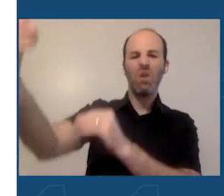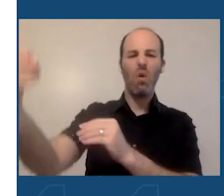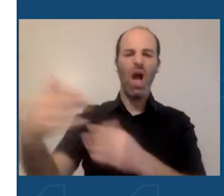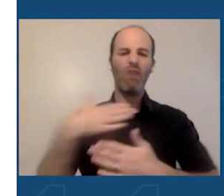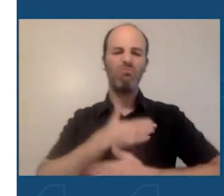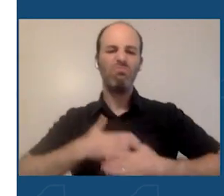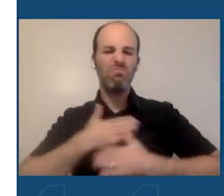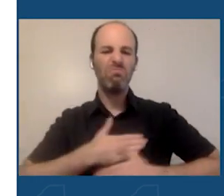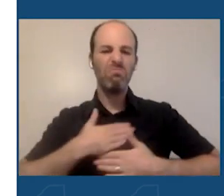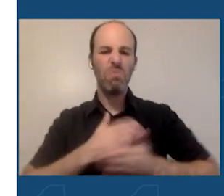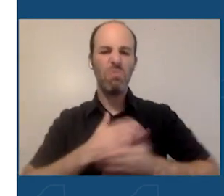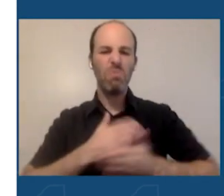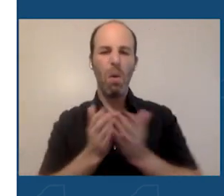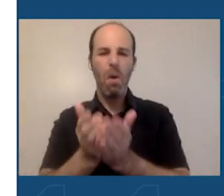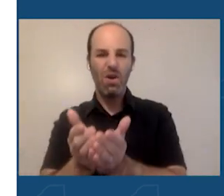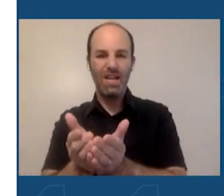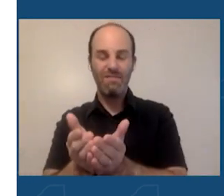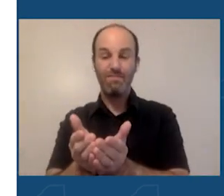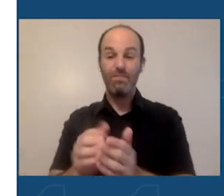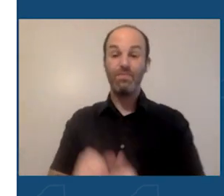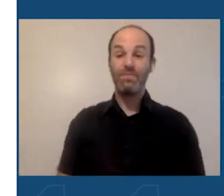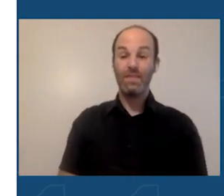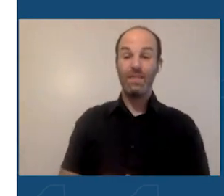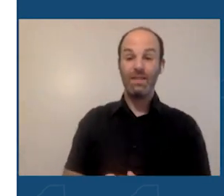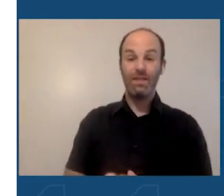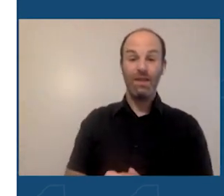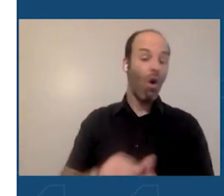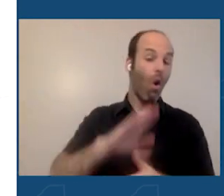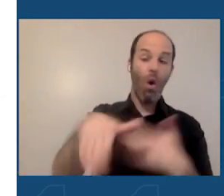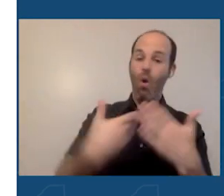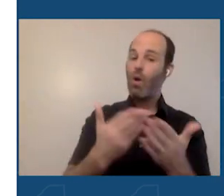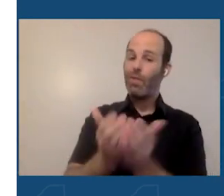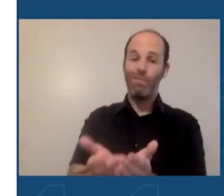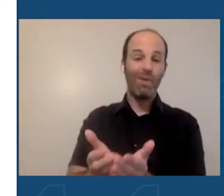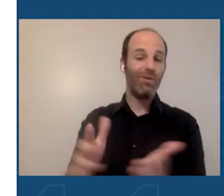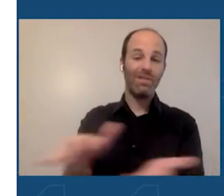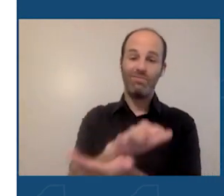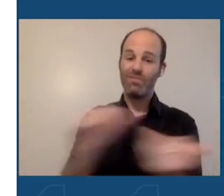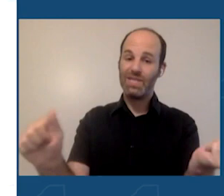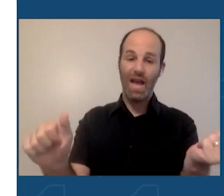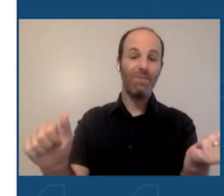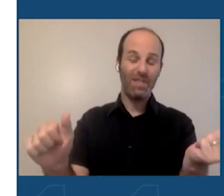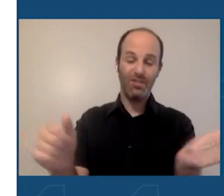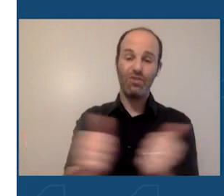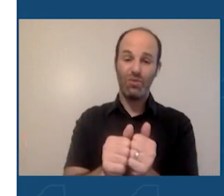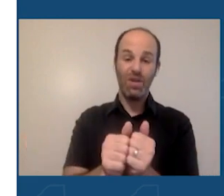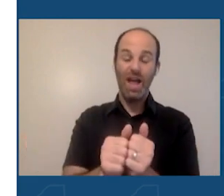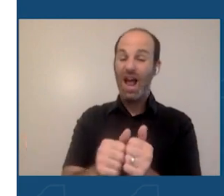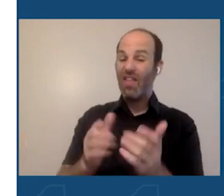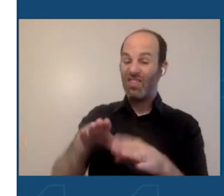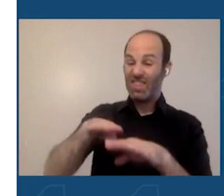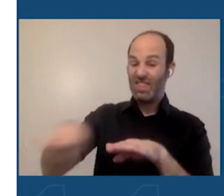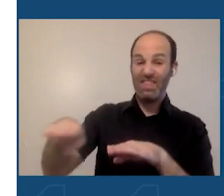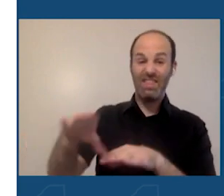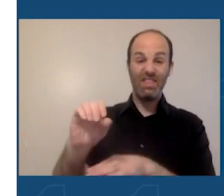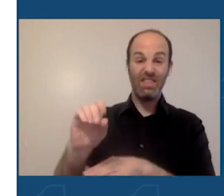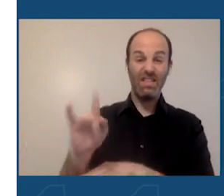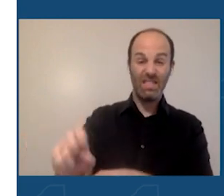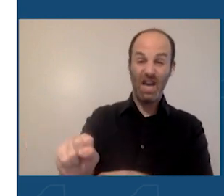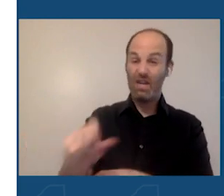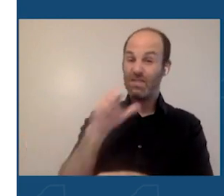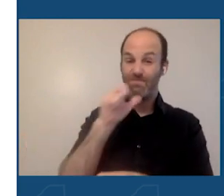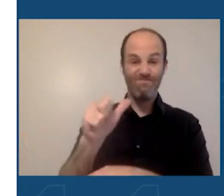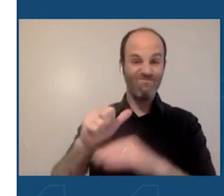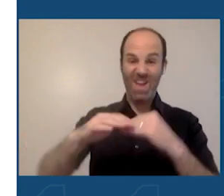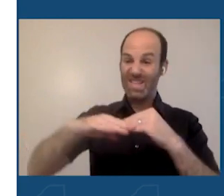or boats. They all both sustained damage. They were battered. The docks were unstable. It hurt the industry.